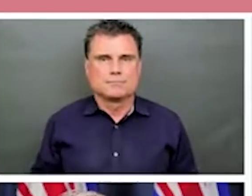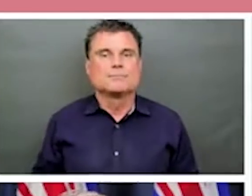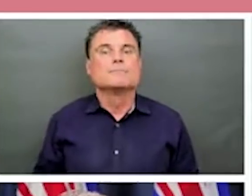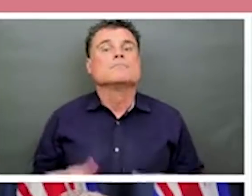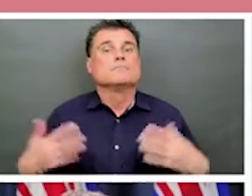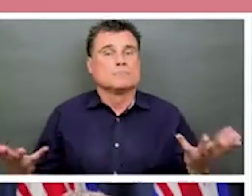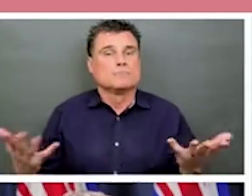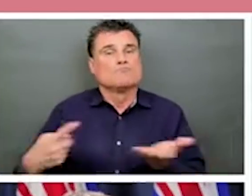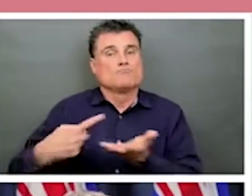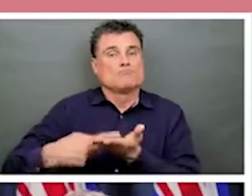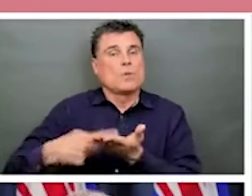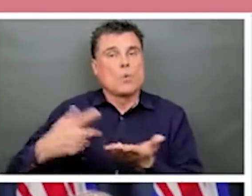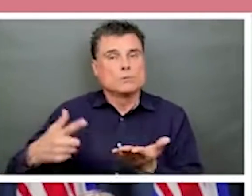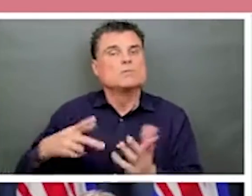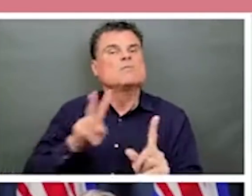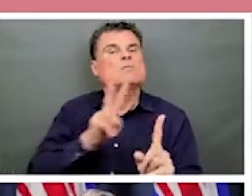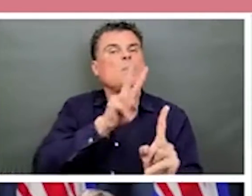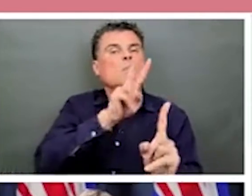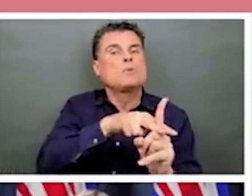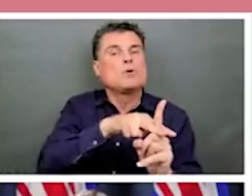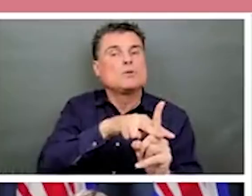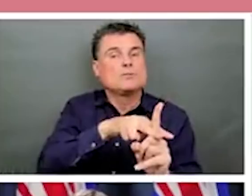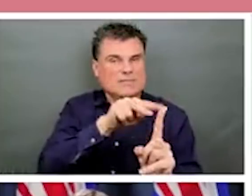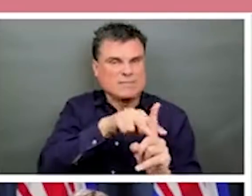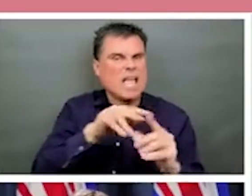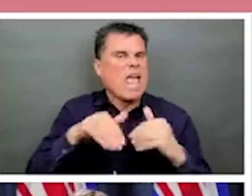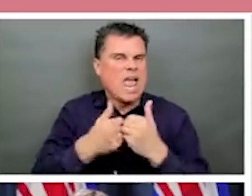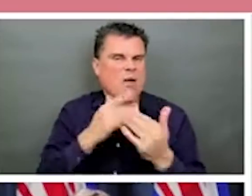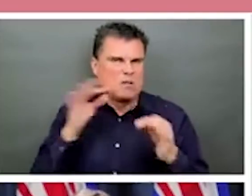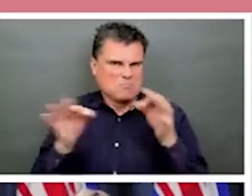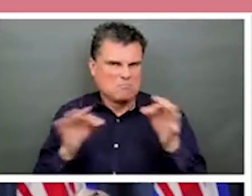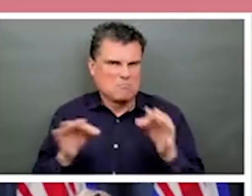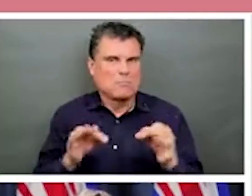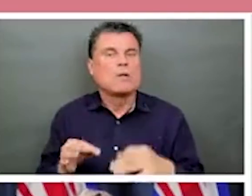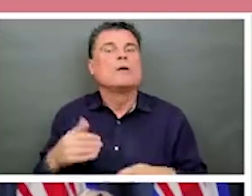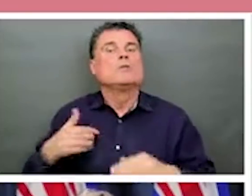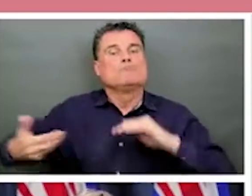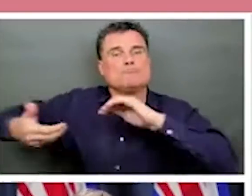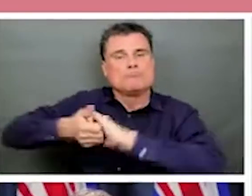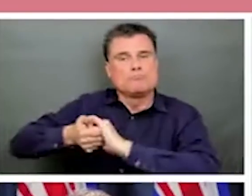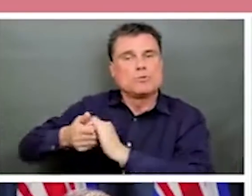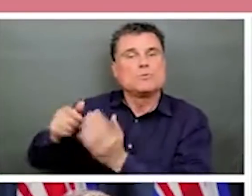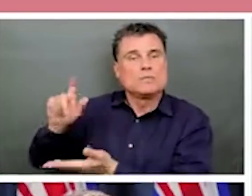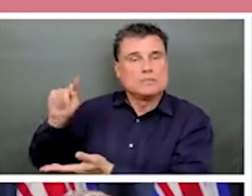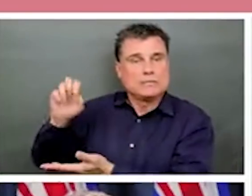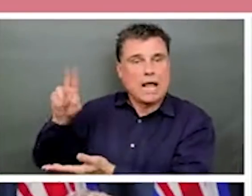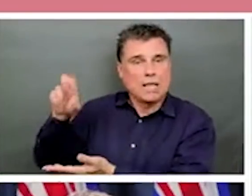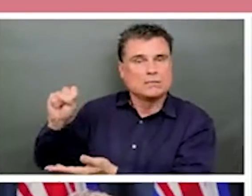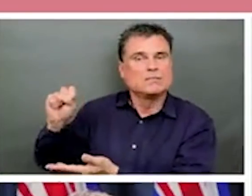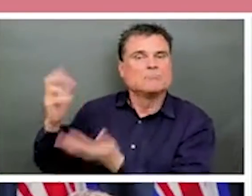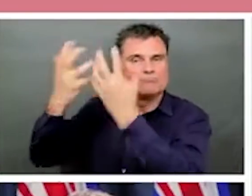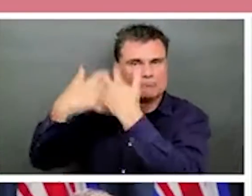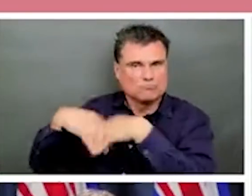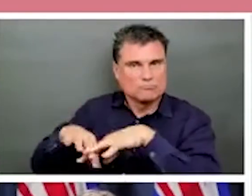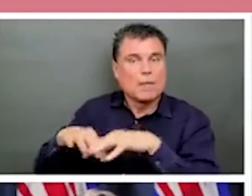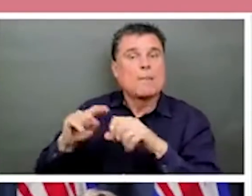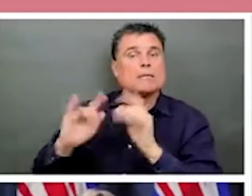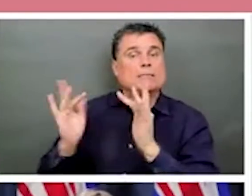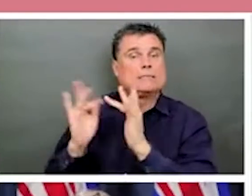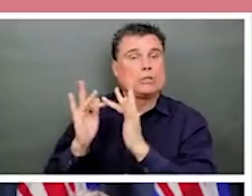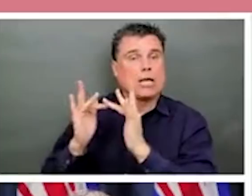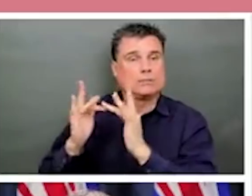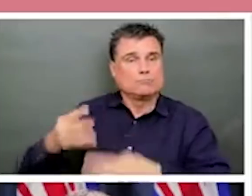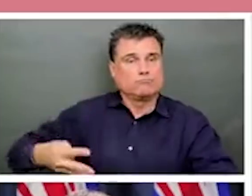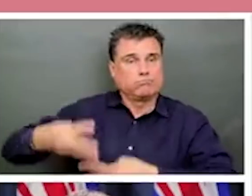with our call center. We will be bringing online our provincial digital platform that I've talked to you about before. It's a